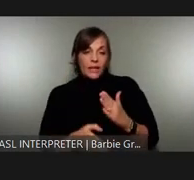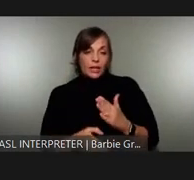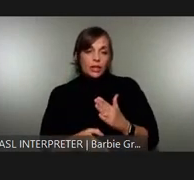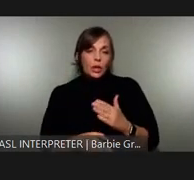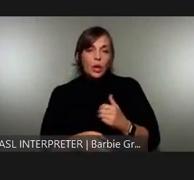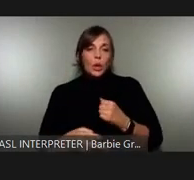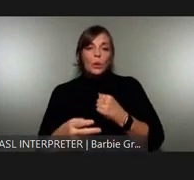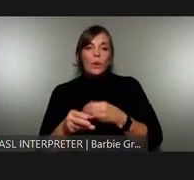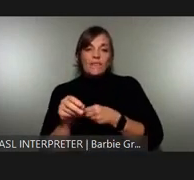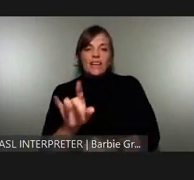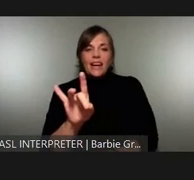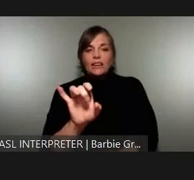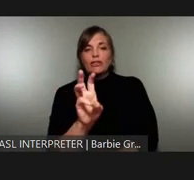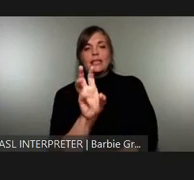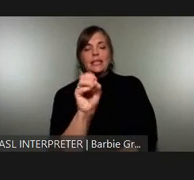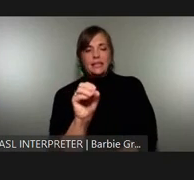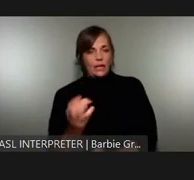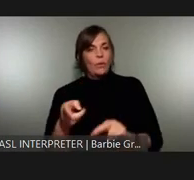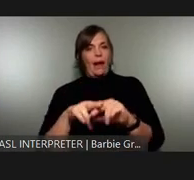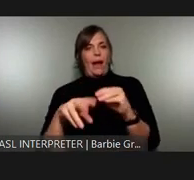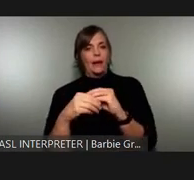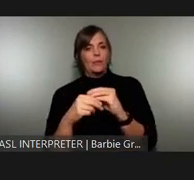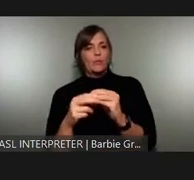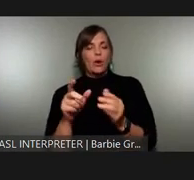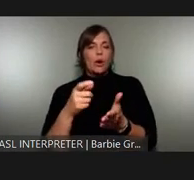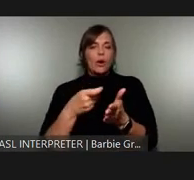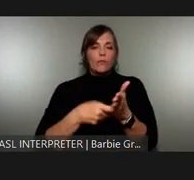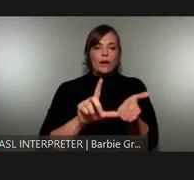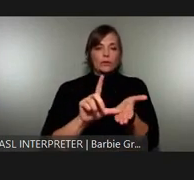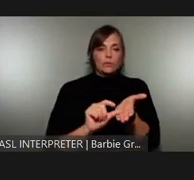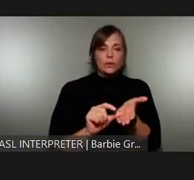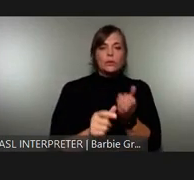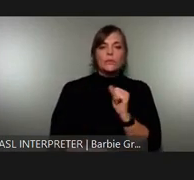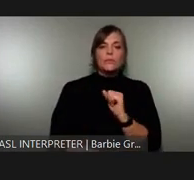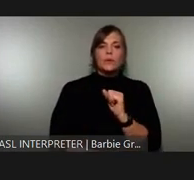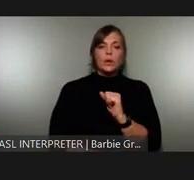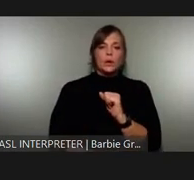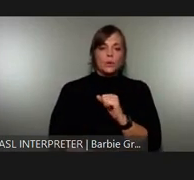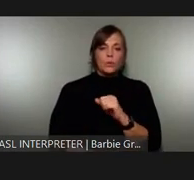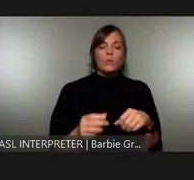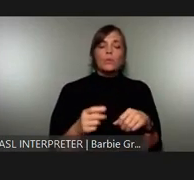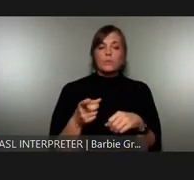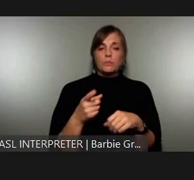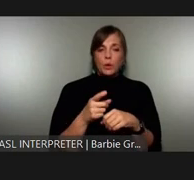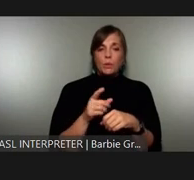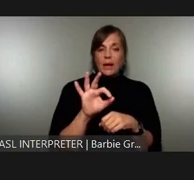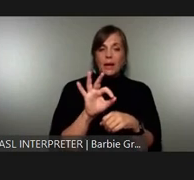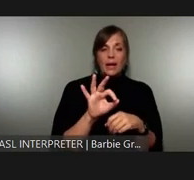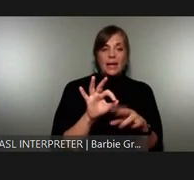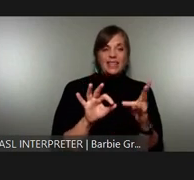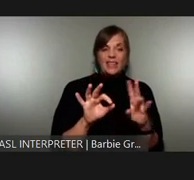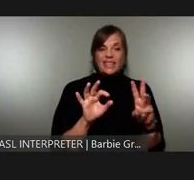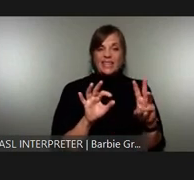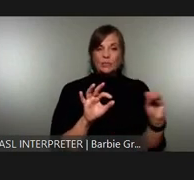actually reducing our reliance on taxpayer subsidies. We took on-time performance from 76% to the